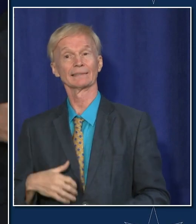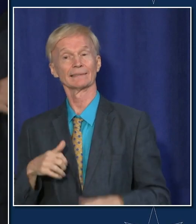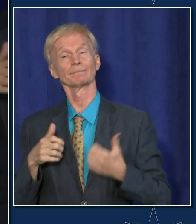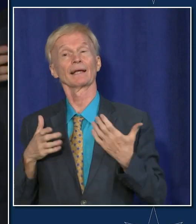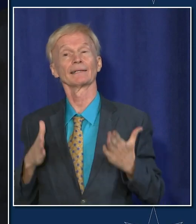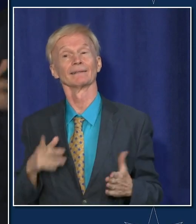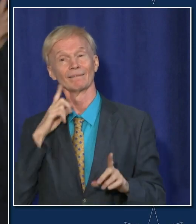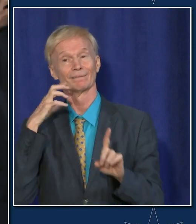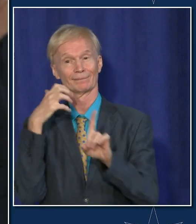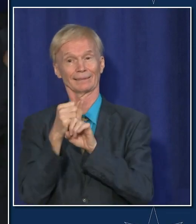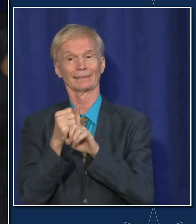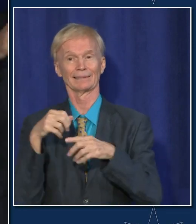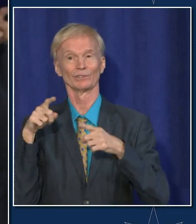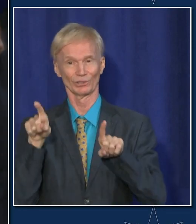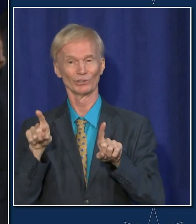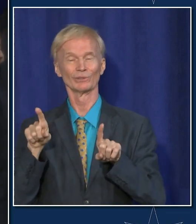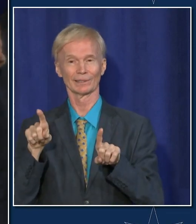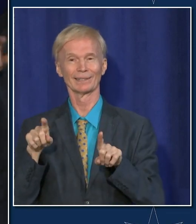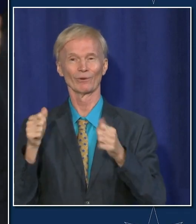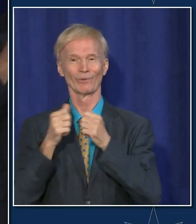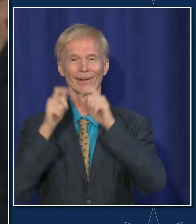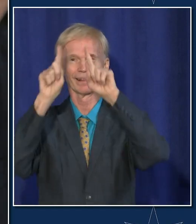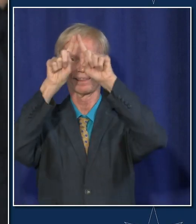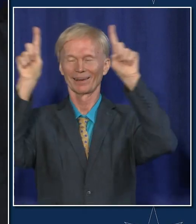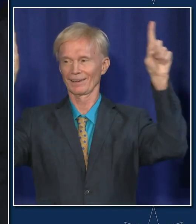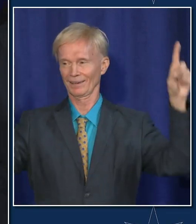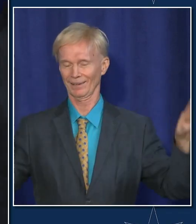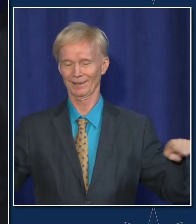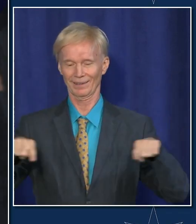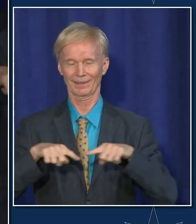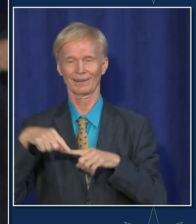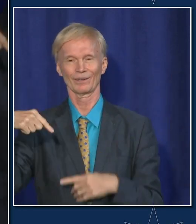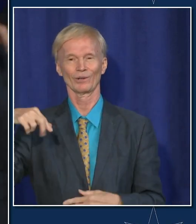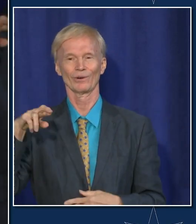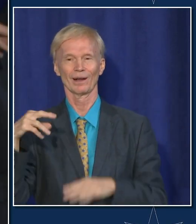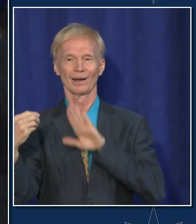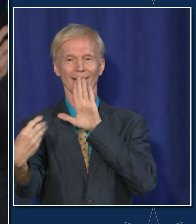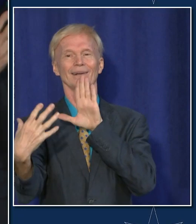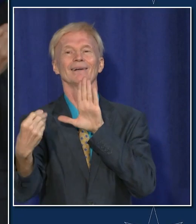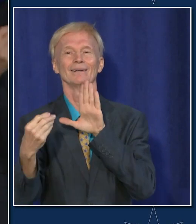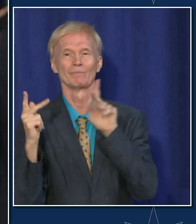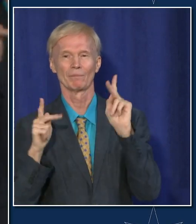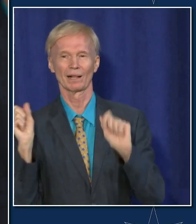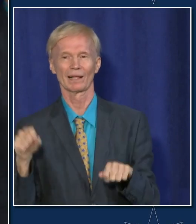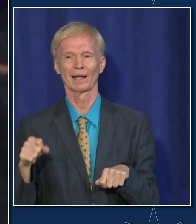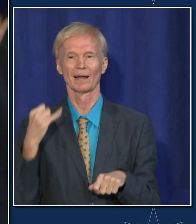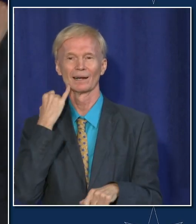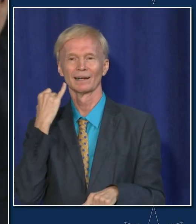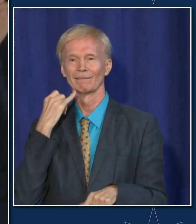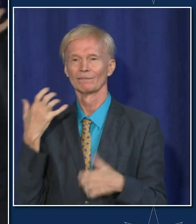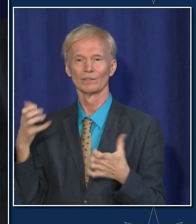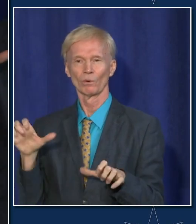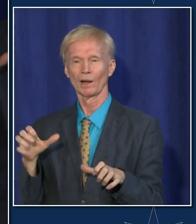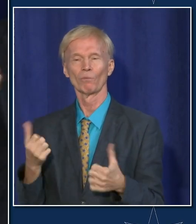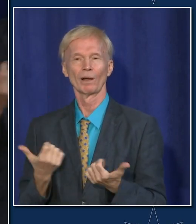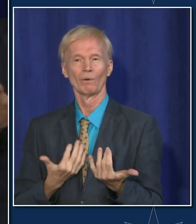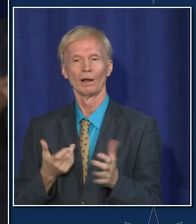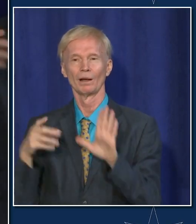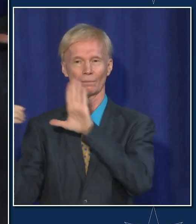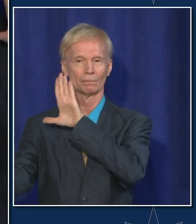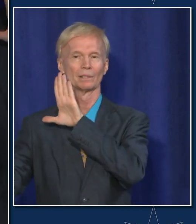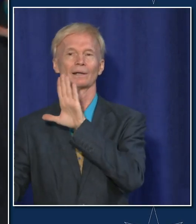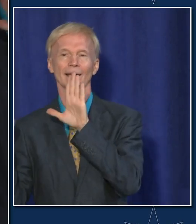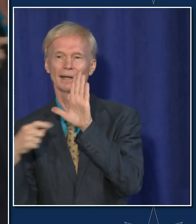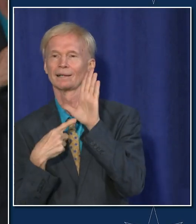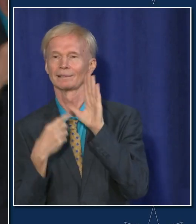my understanding, are in the parade with QR codes that people can scan and sign up for a vaccine if they don't want to get it on site. And we'll be doing all the